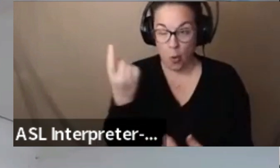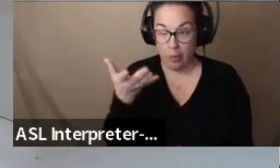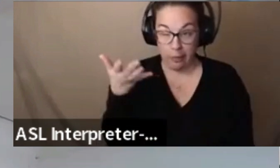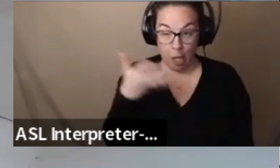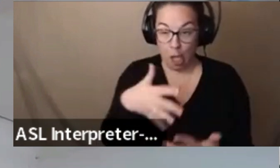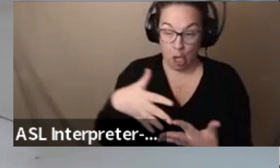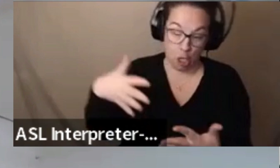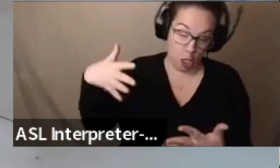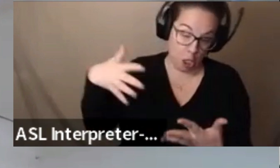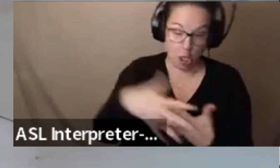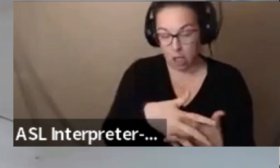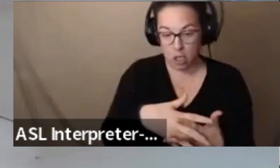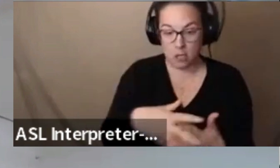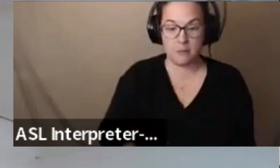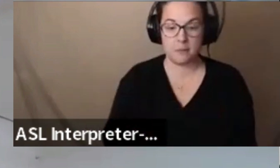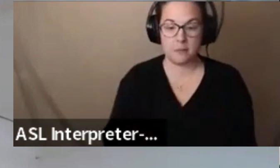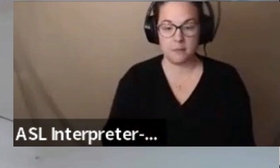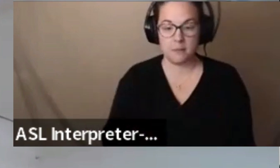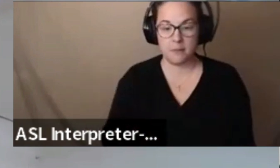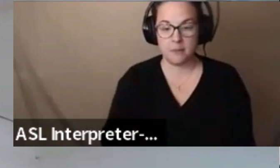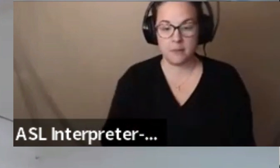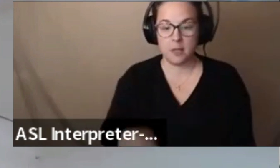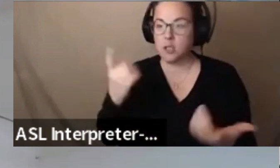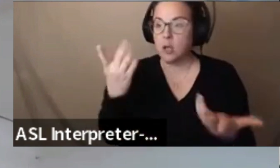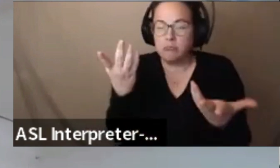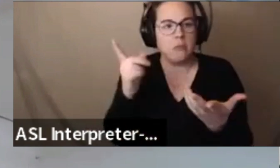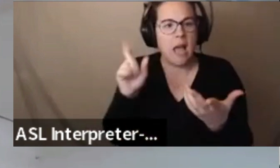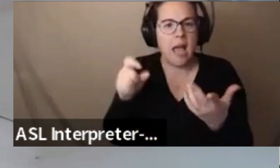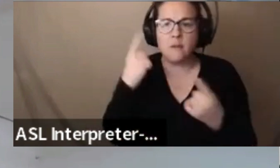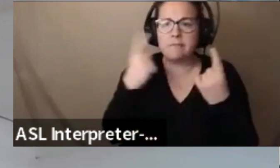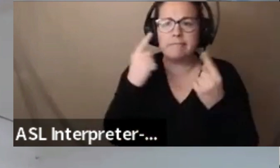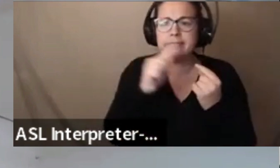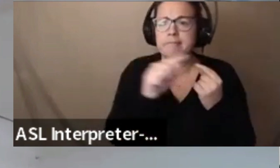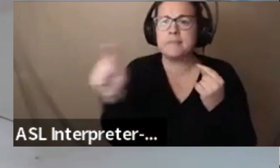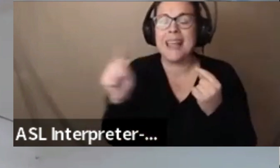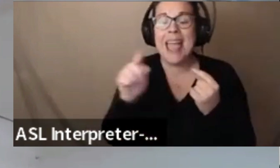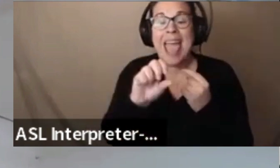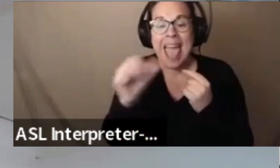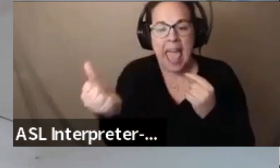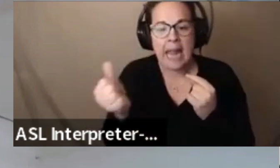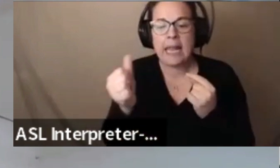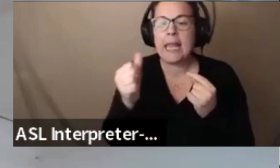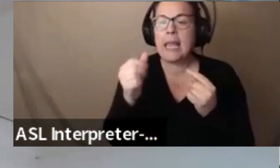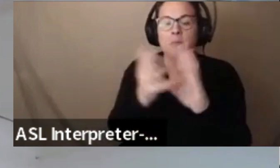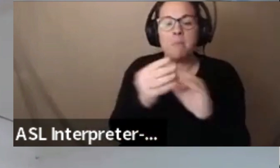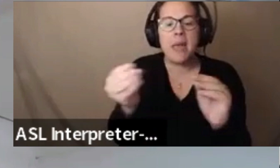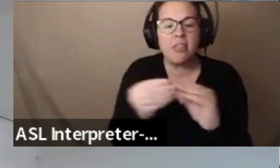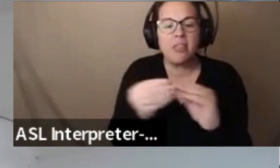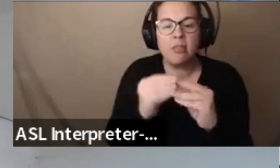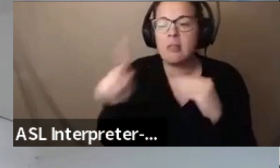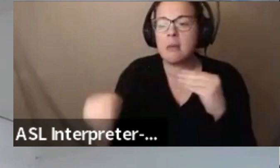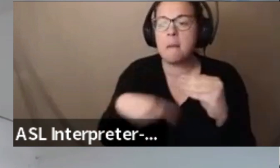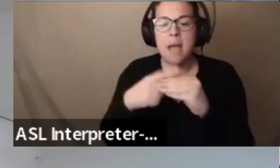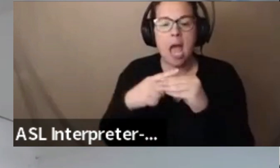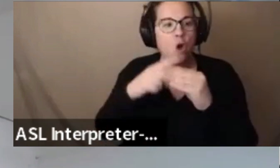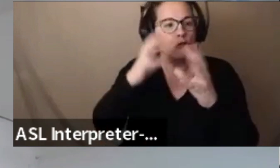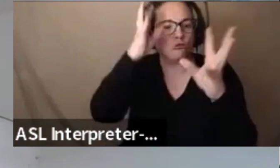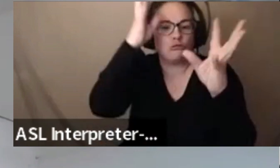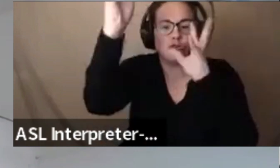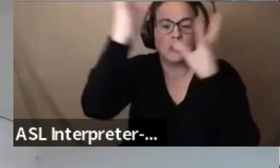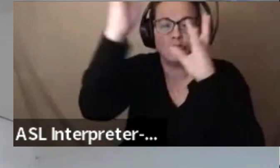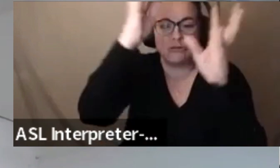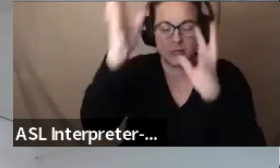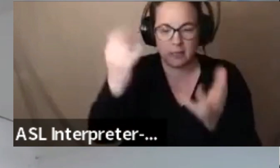most of the creation myths around the world. They always, basically, if you add up all the creation myths in the